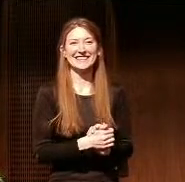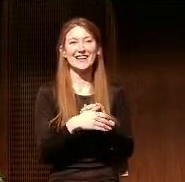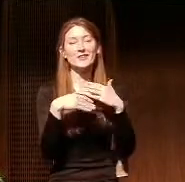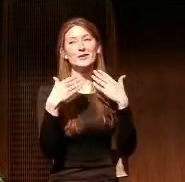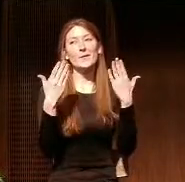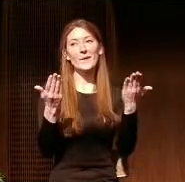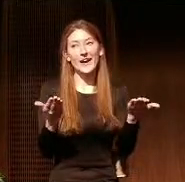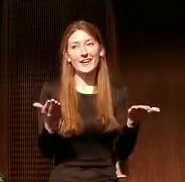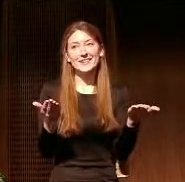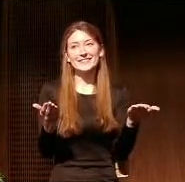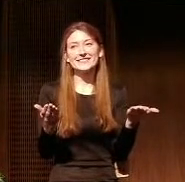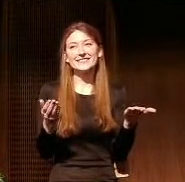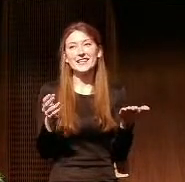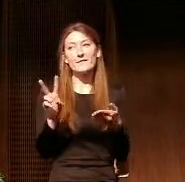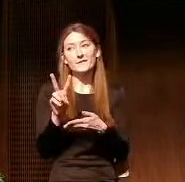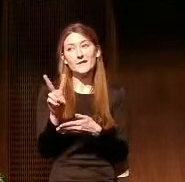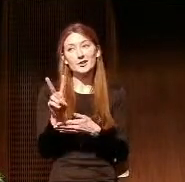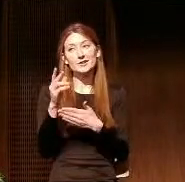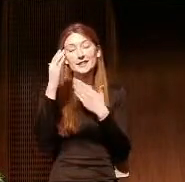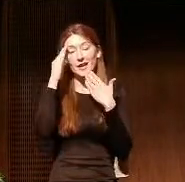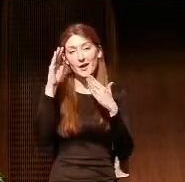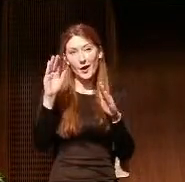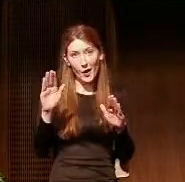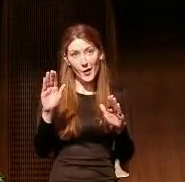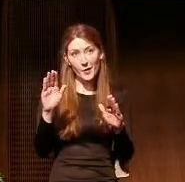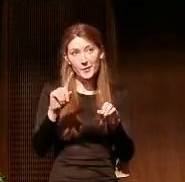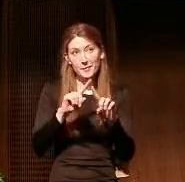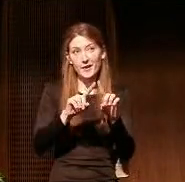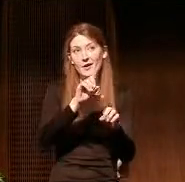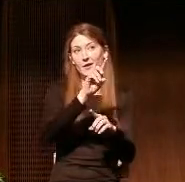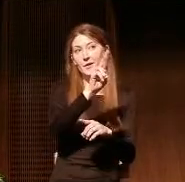Well, unknown to Virgil, Rilda